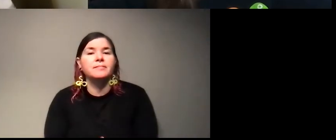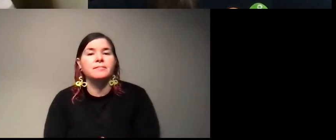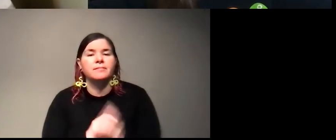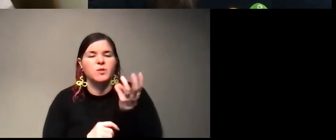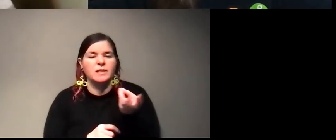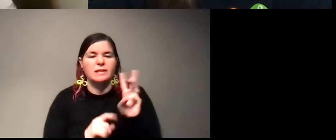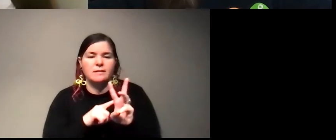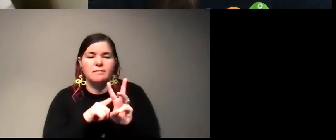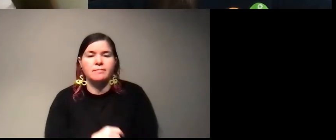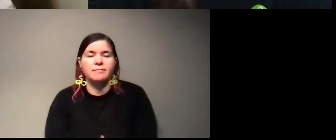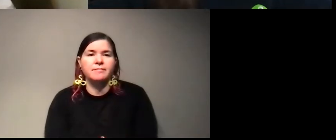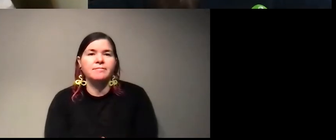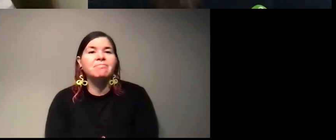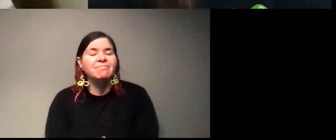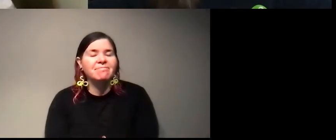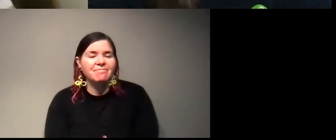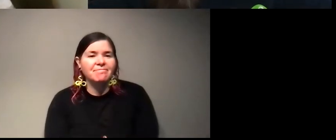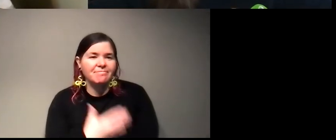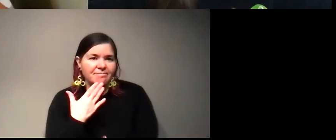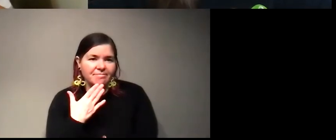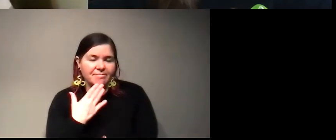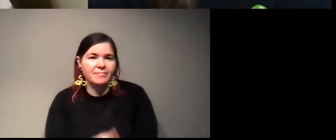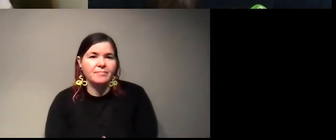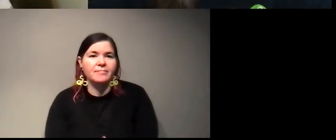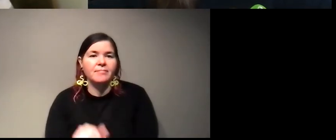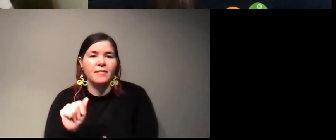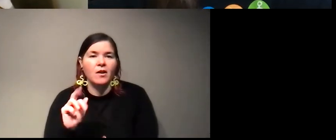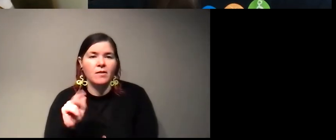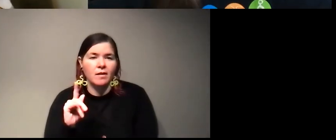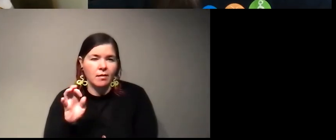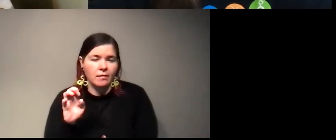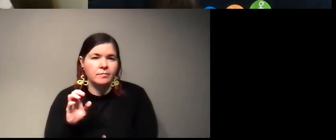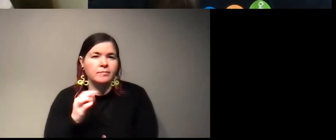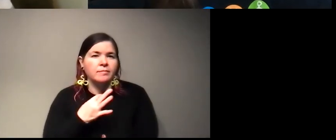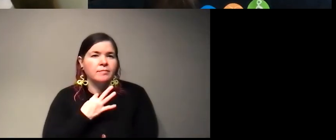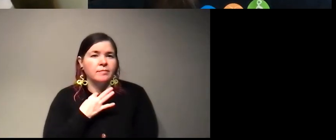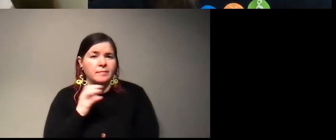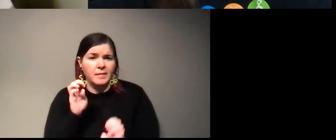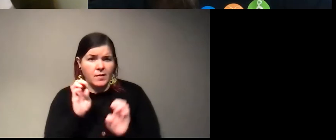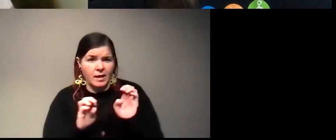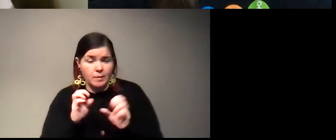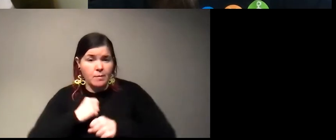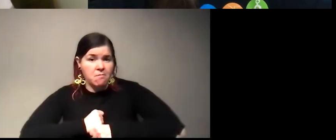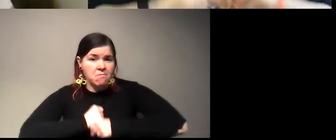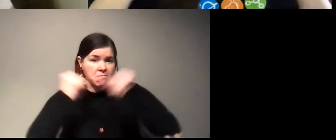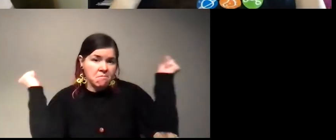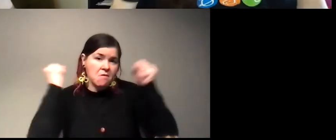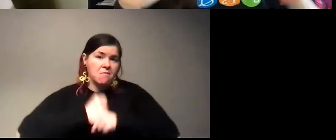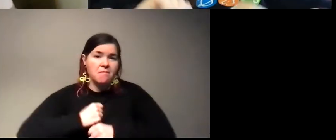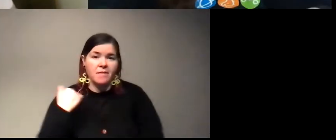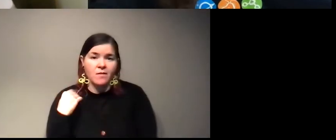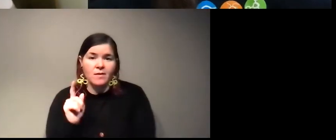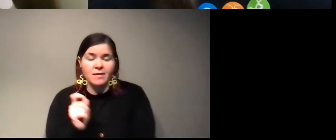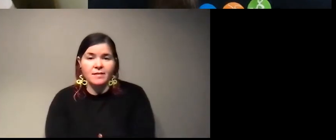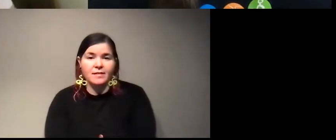ones. Great, thanks. Ariel would like to know if any experiment has ever blown up. Have you ever had an experiment just